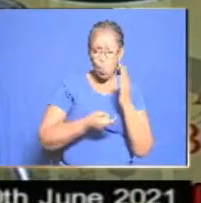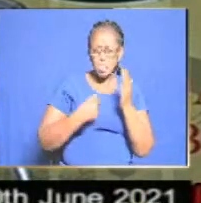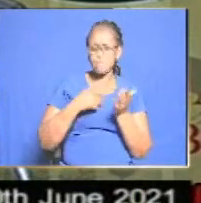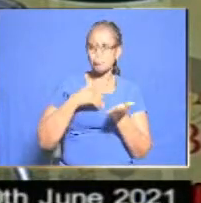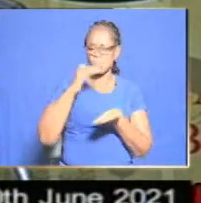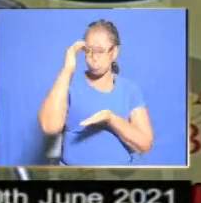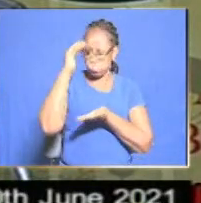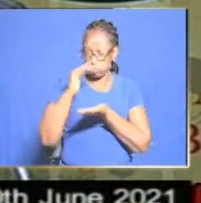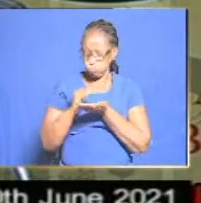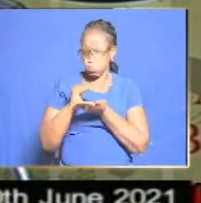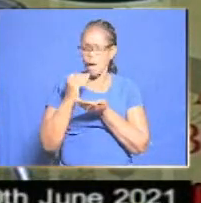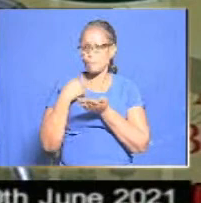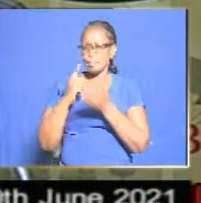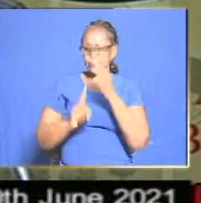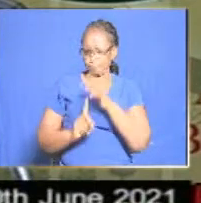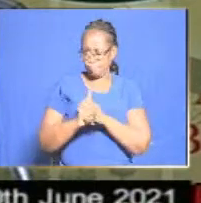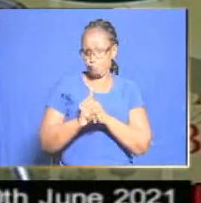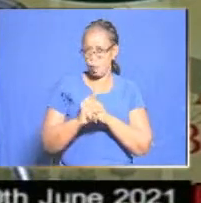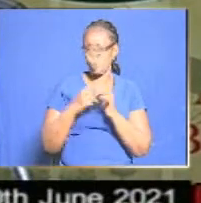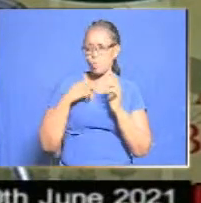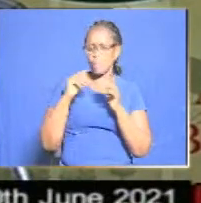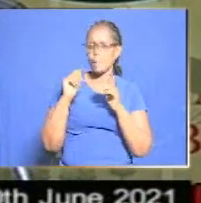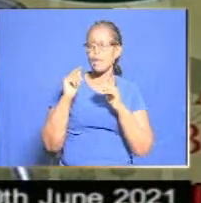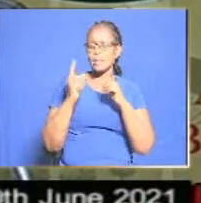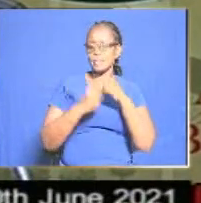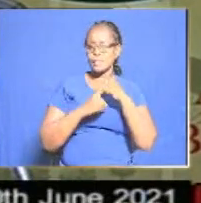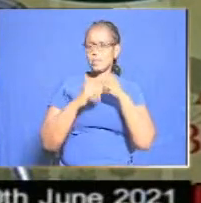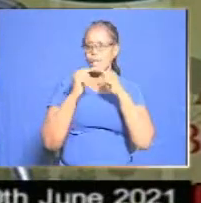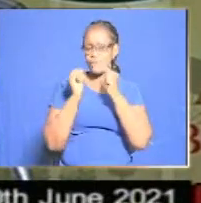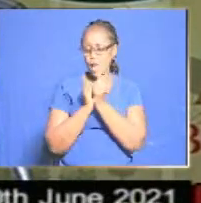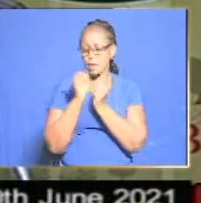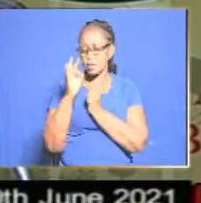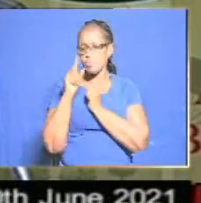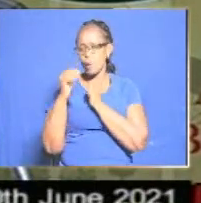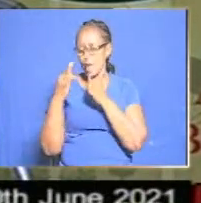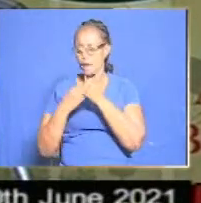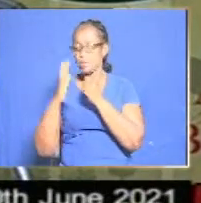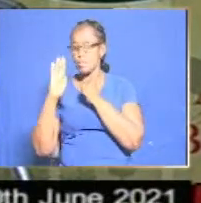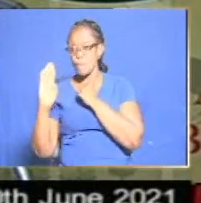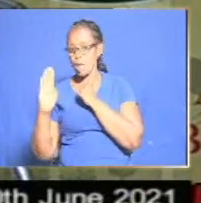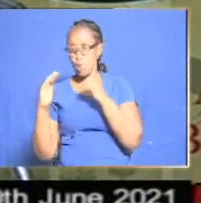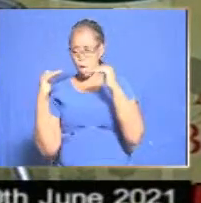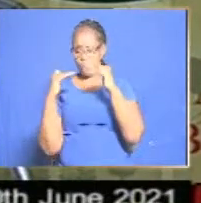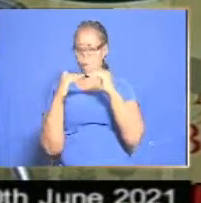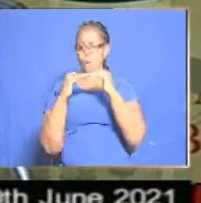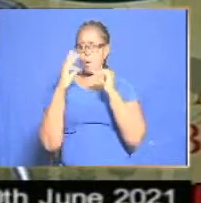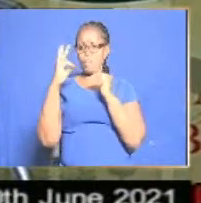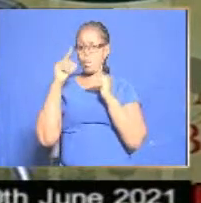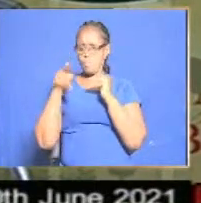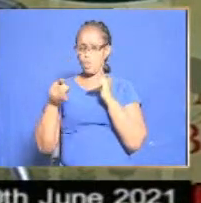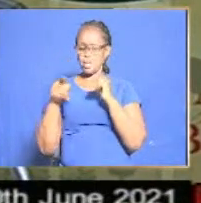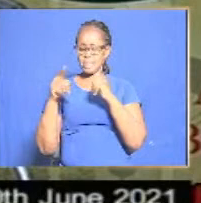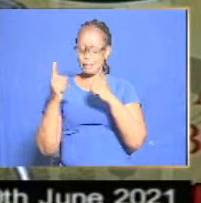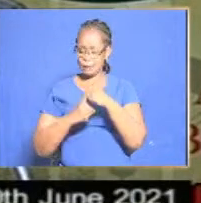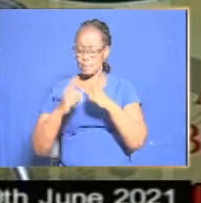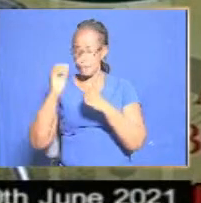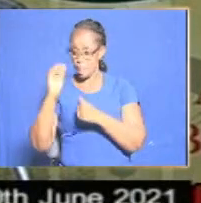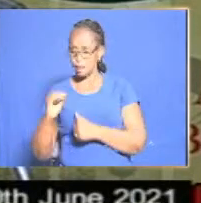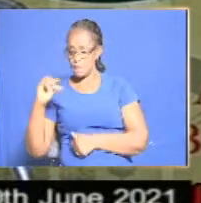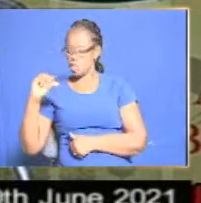progressively to ₱613.8 billion, equivalent to 3.6% of GDP by